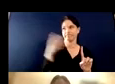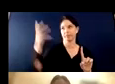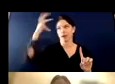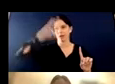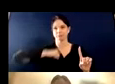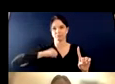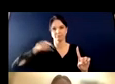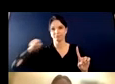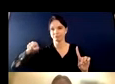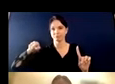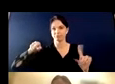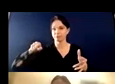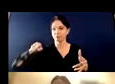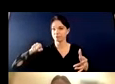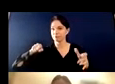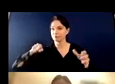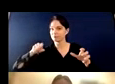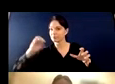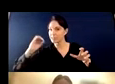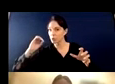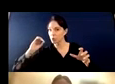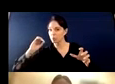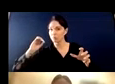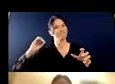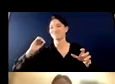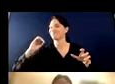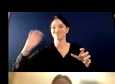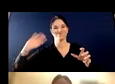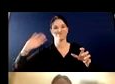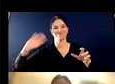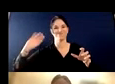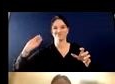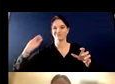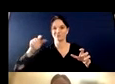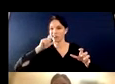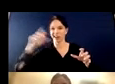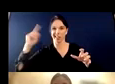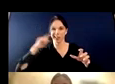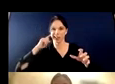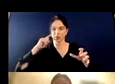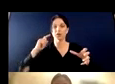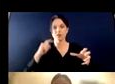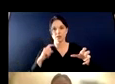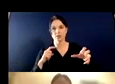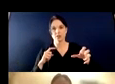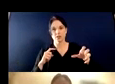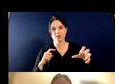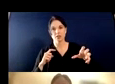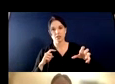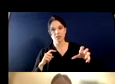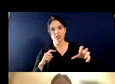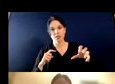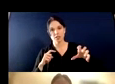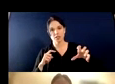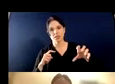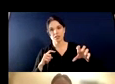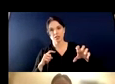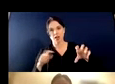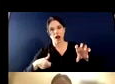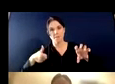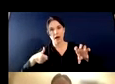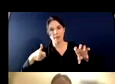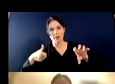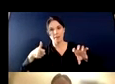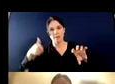Made it louder to zero, child did not hear it. The audiologist continued to make sound louder, and it was